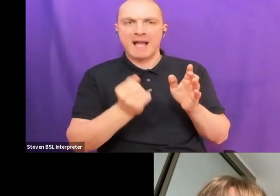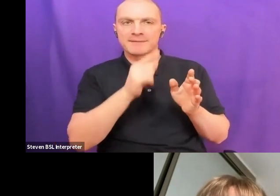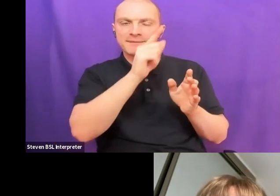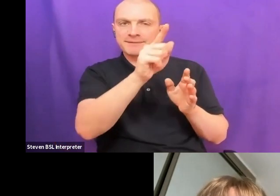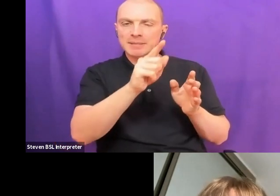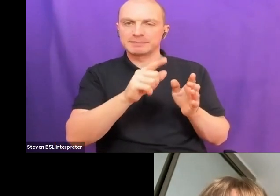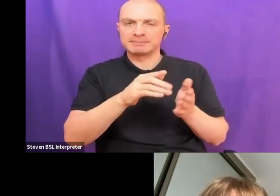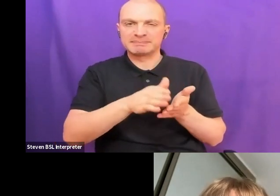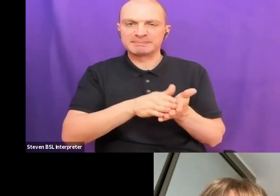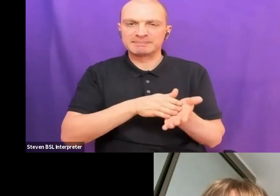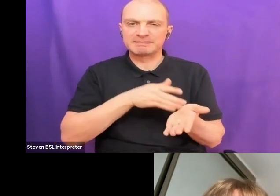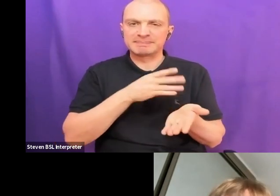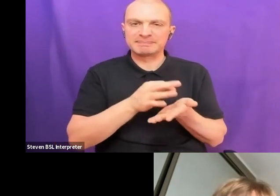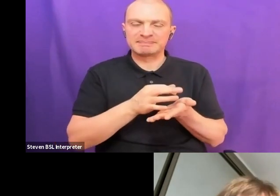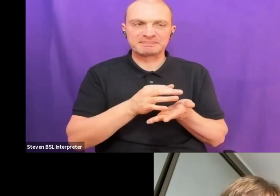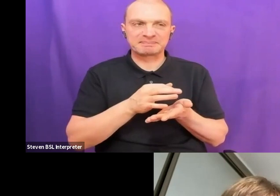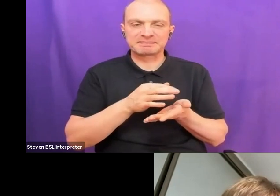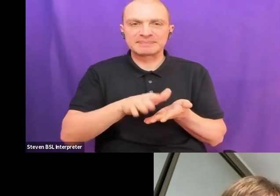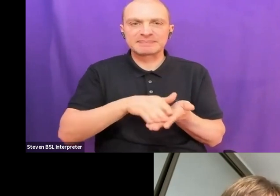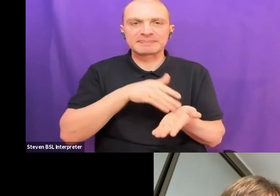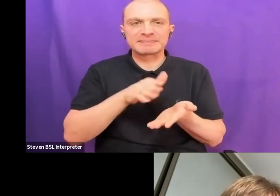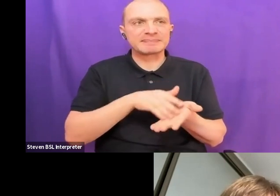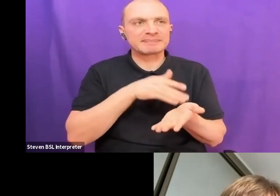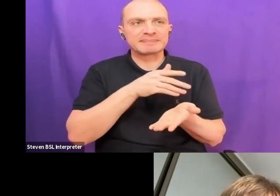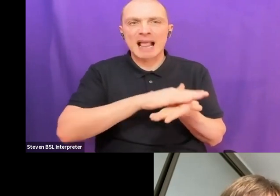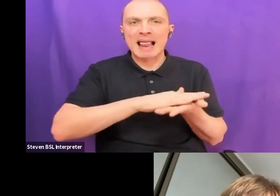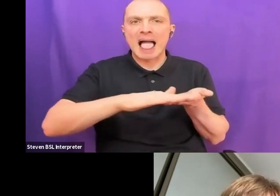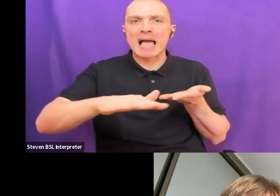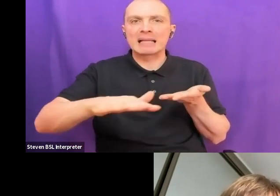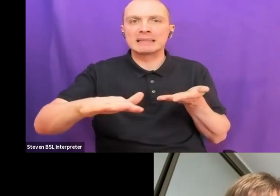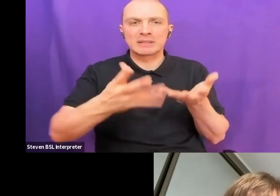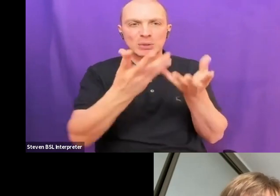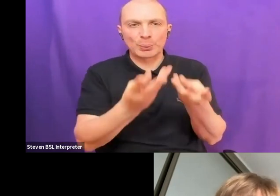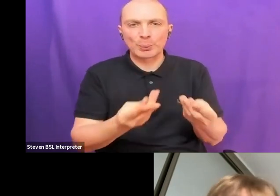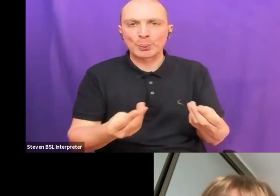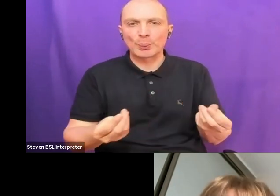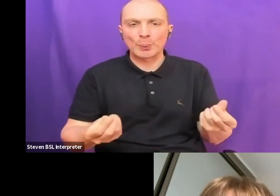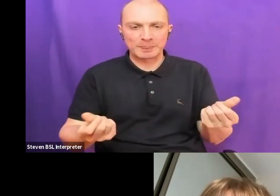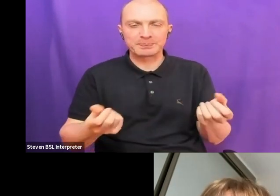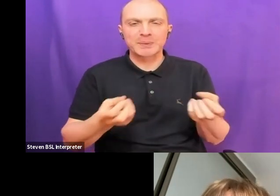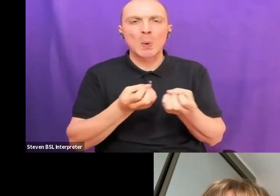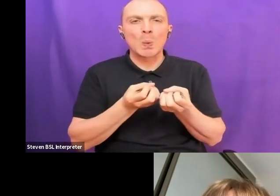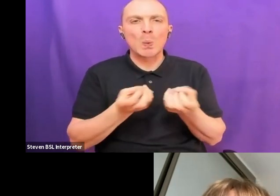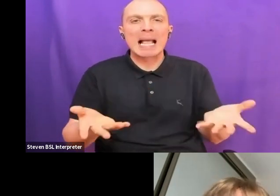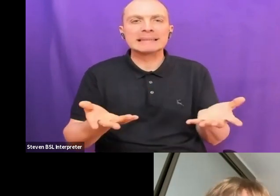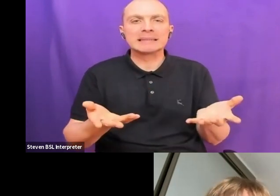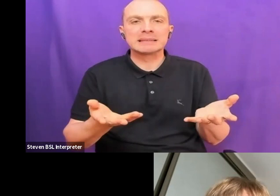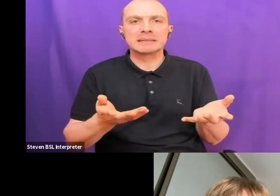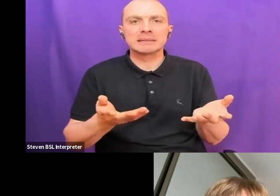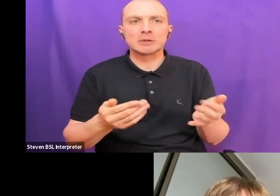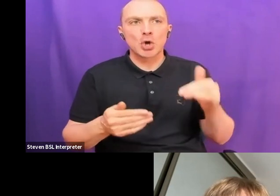It's 12.5 hectares of just kind of swampy waste ground. That's